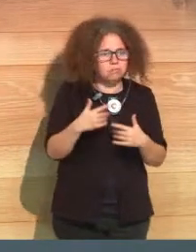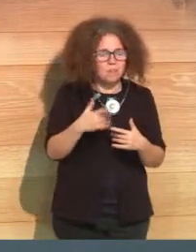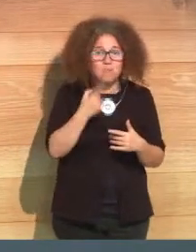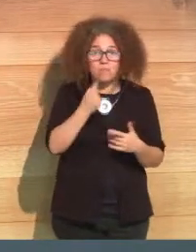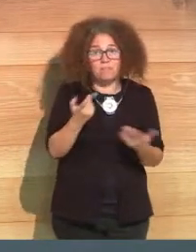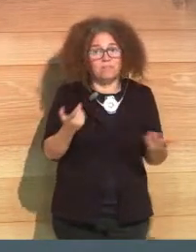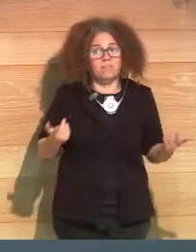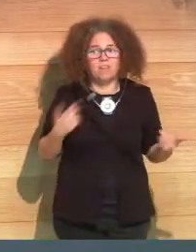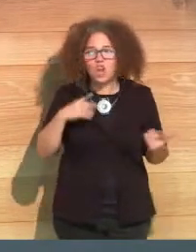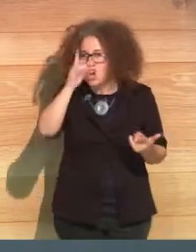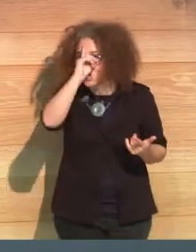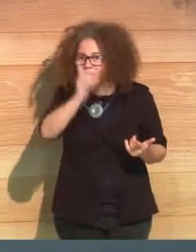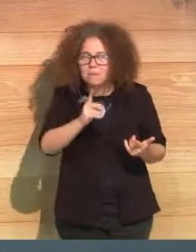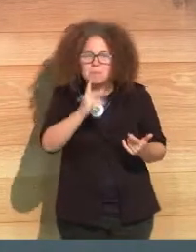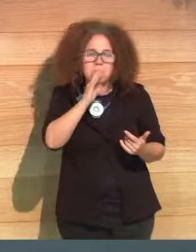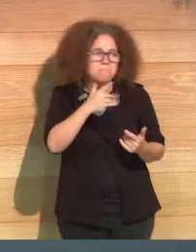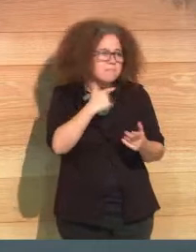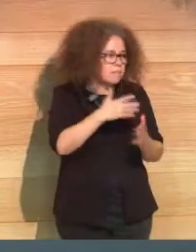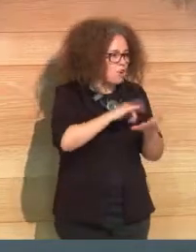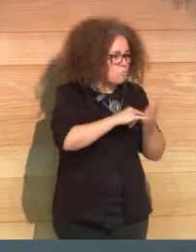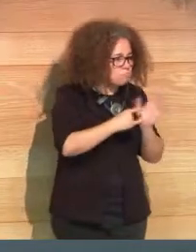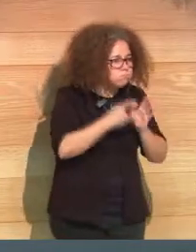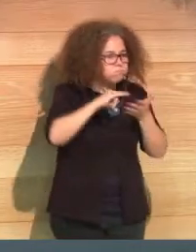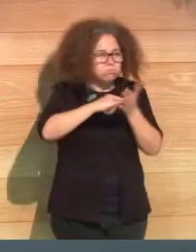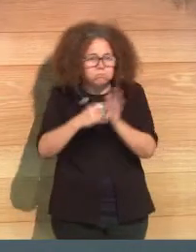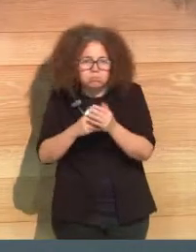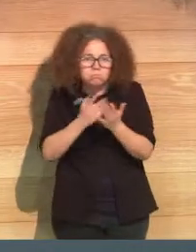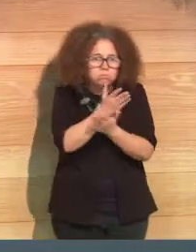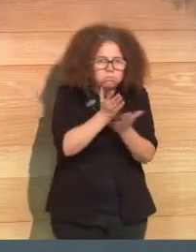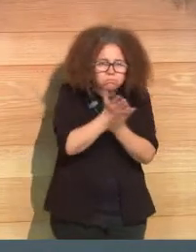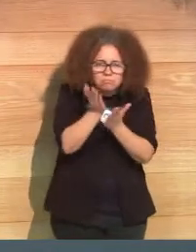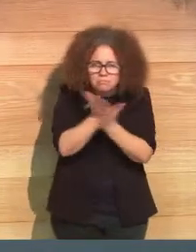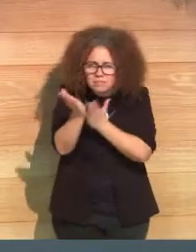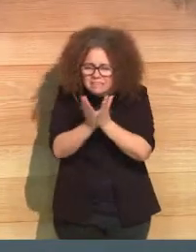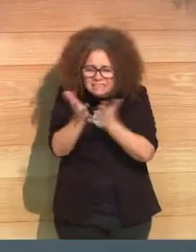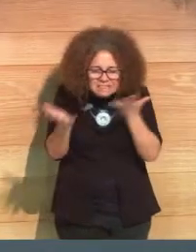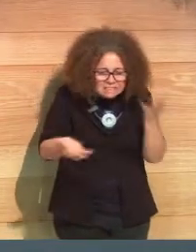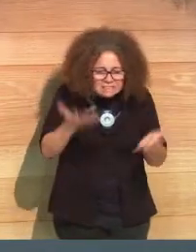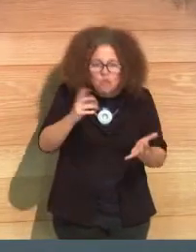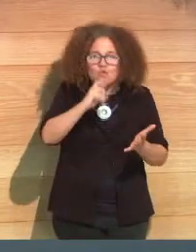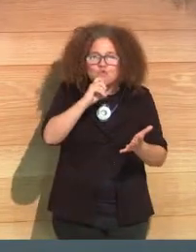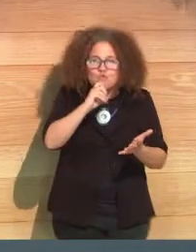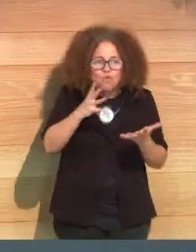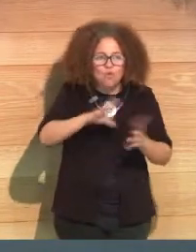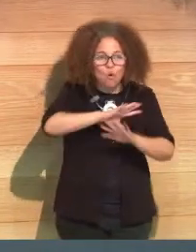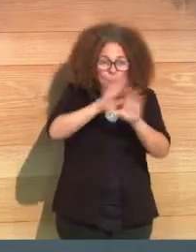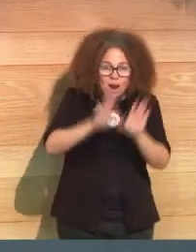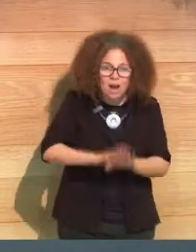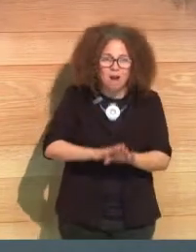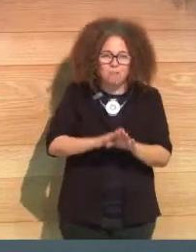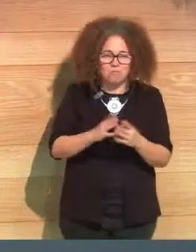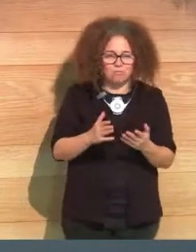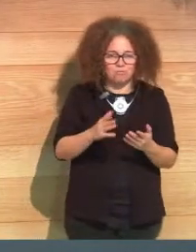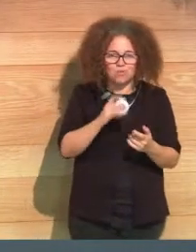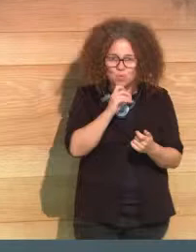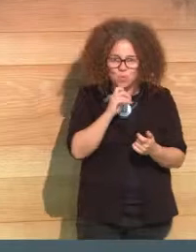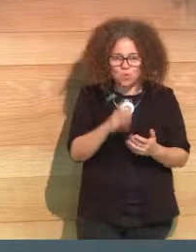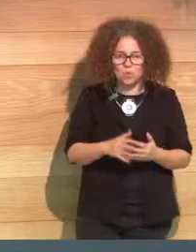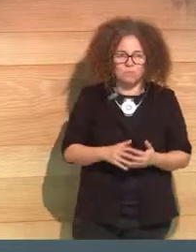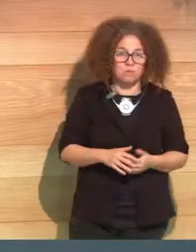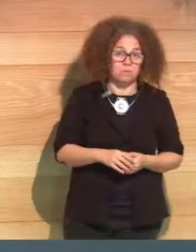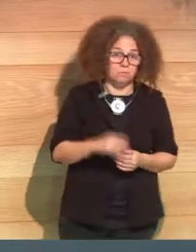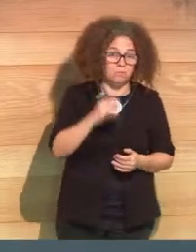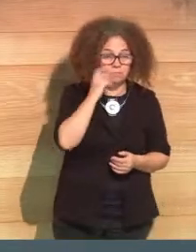wide variety of projects and techniques and machines. So how do you close? How do you finish? And we did